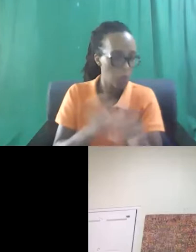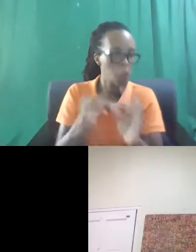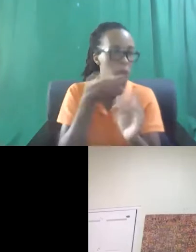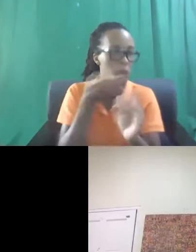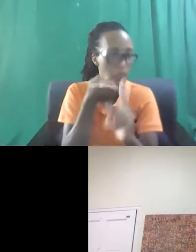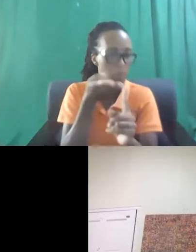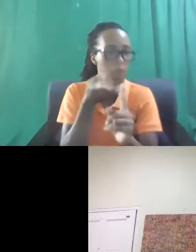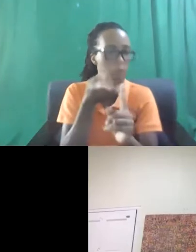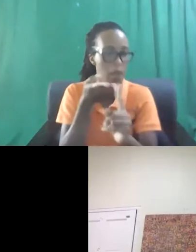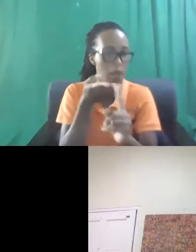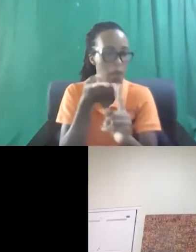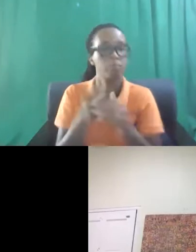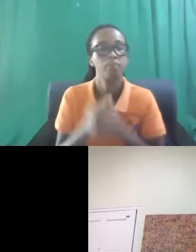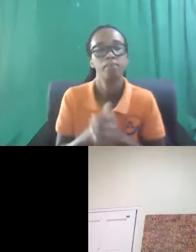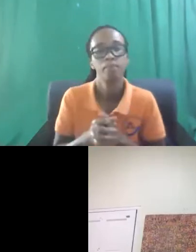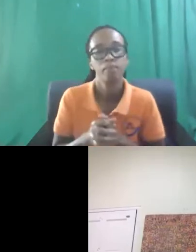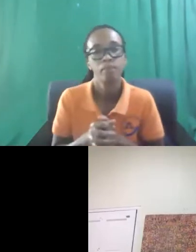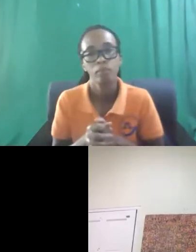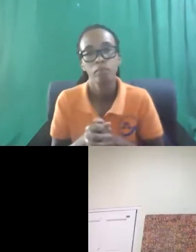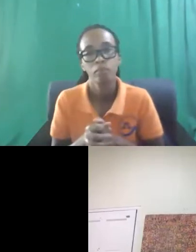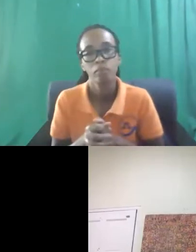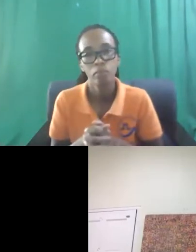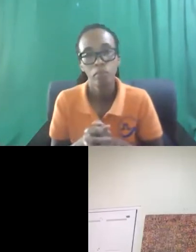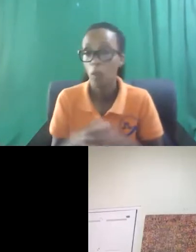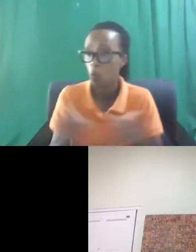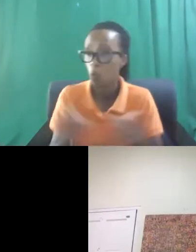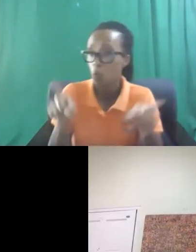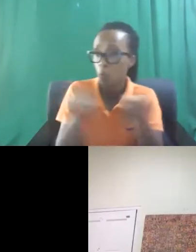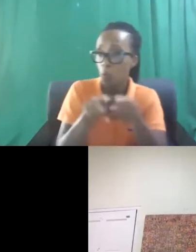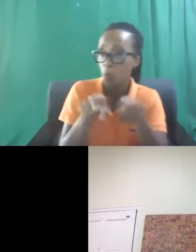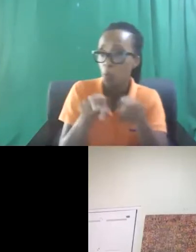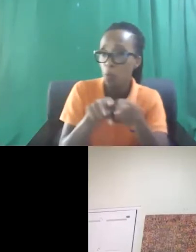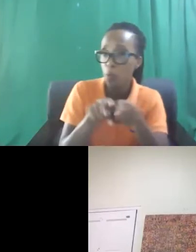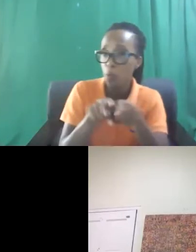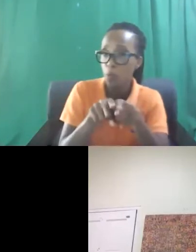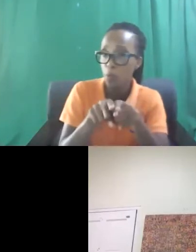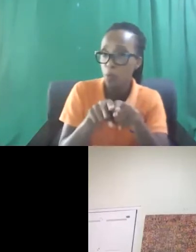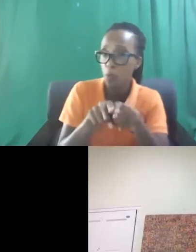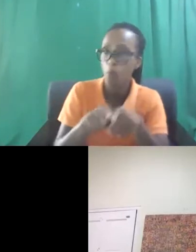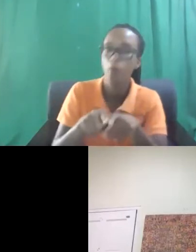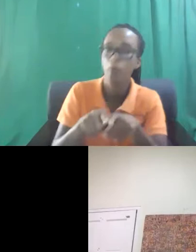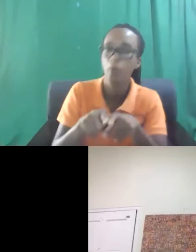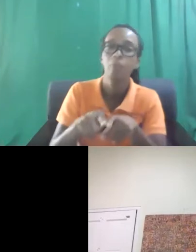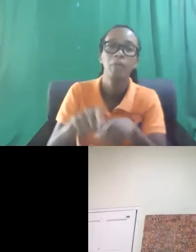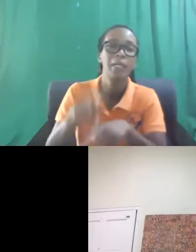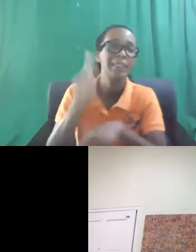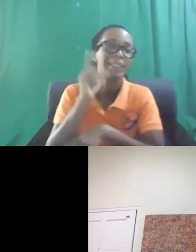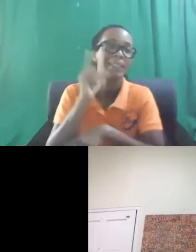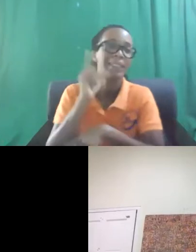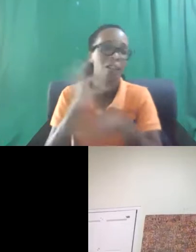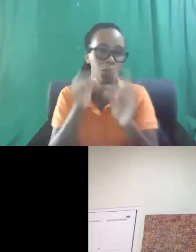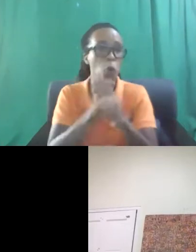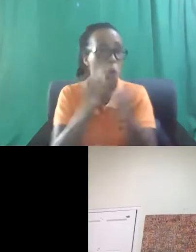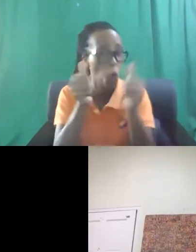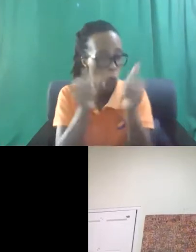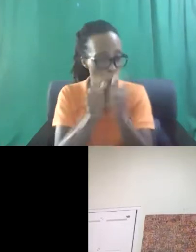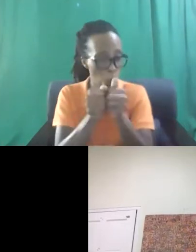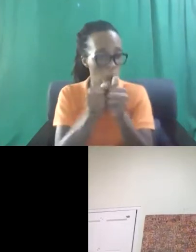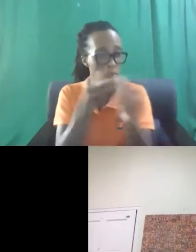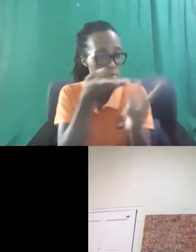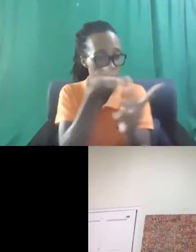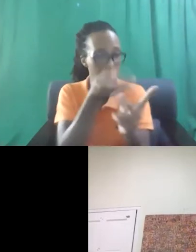sign language interpreters. And not only that, we have lots of deaf interpreters working on the TV as well as